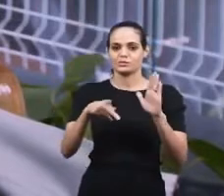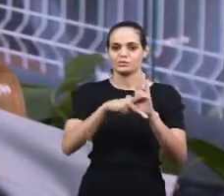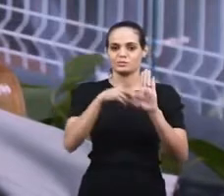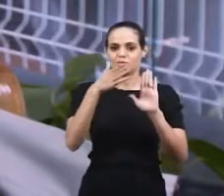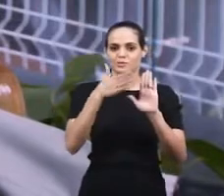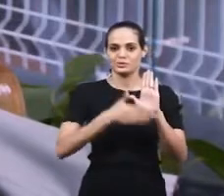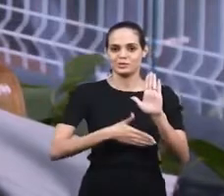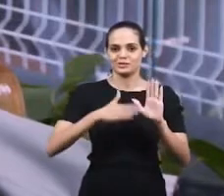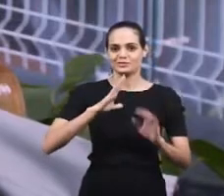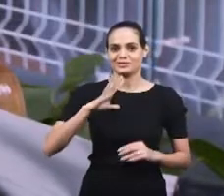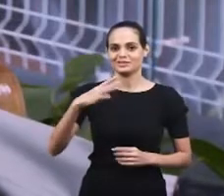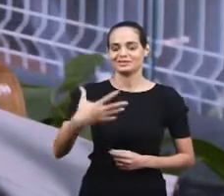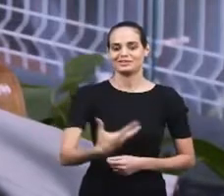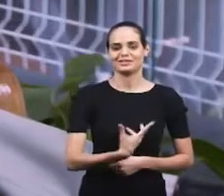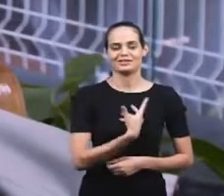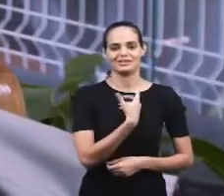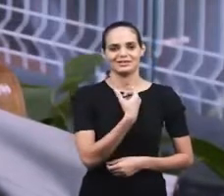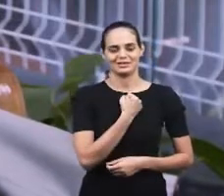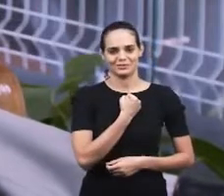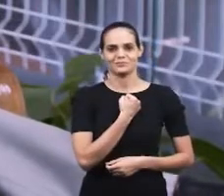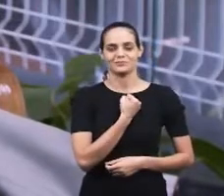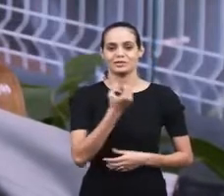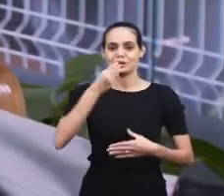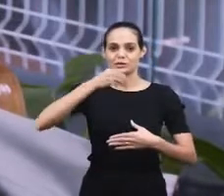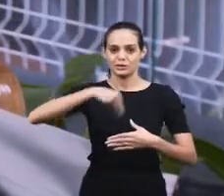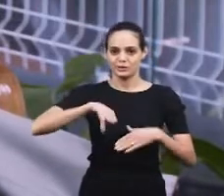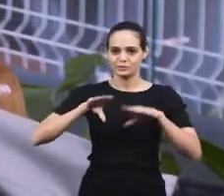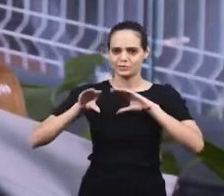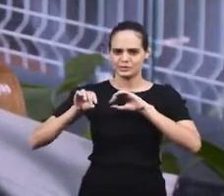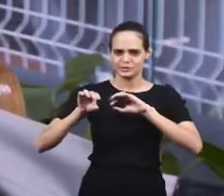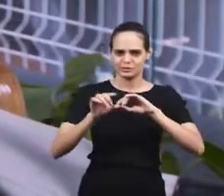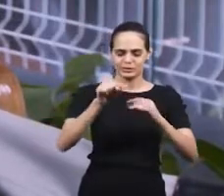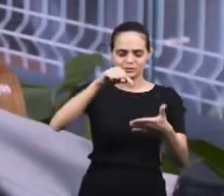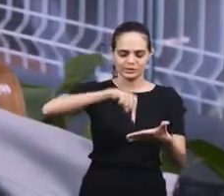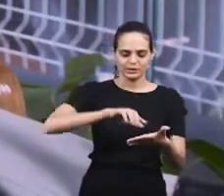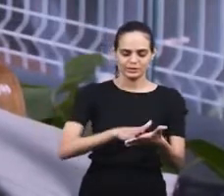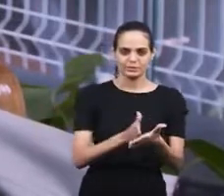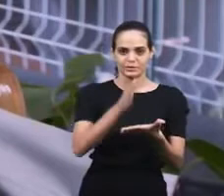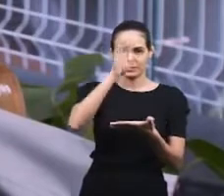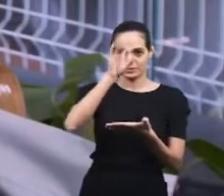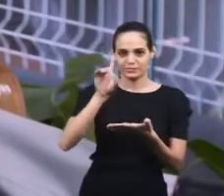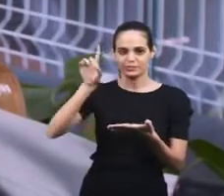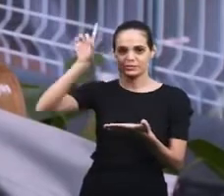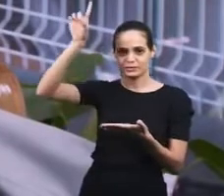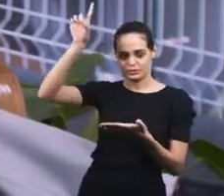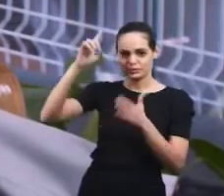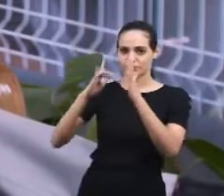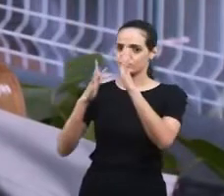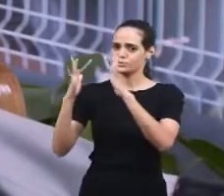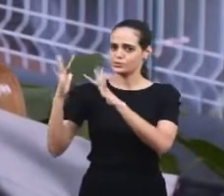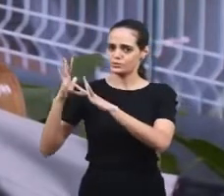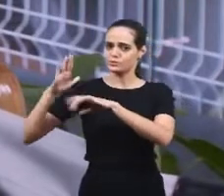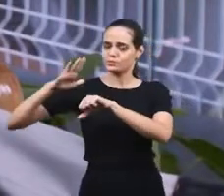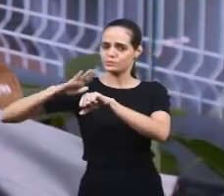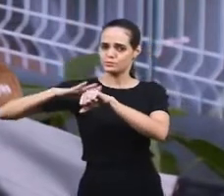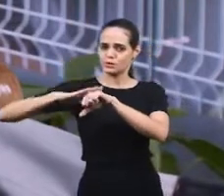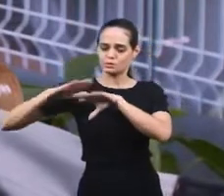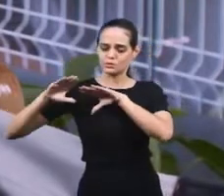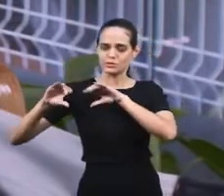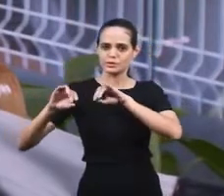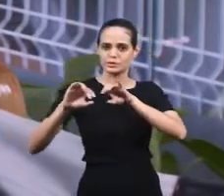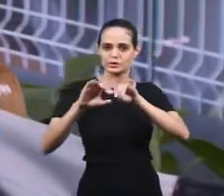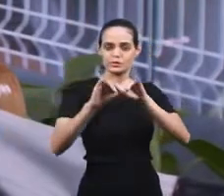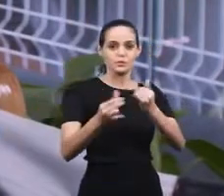his projects of salvation. Among the precious teachings of the Bible, one of them is taught by the Lord Jesus himself, which